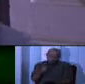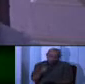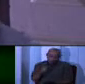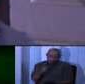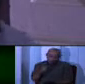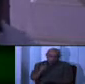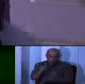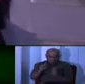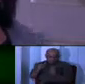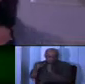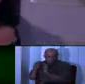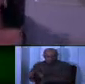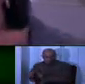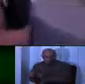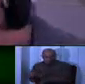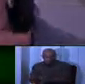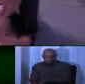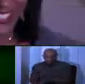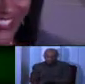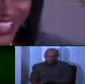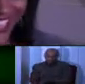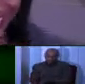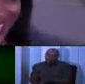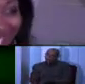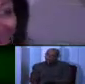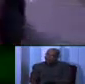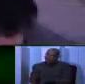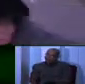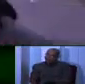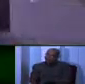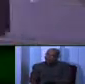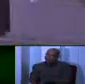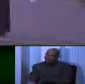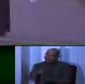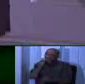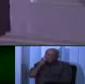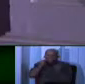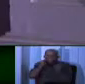gift. That's right. Ooh, wait.